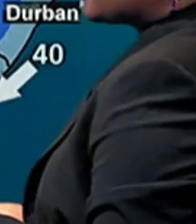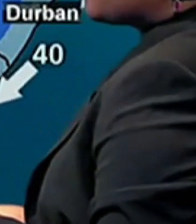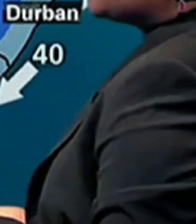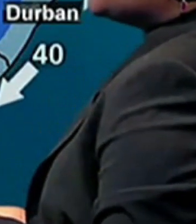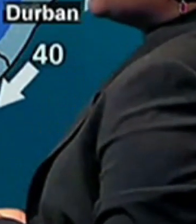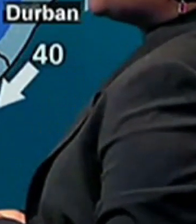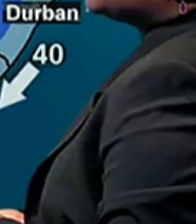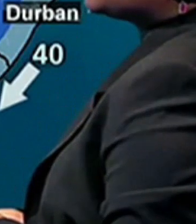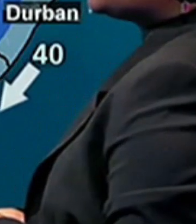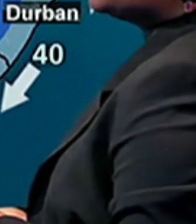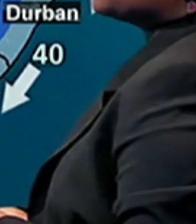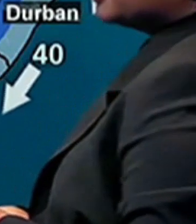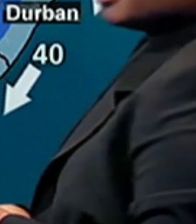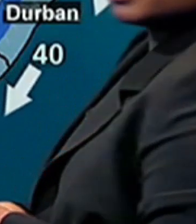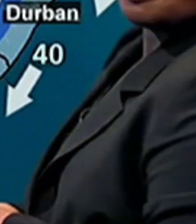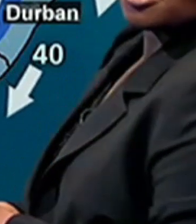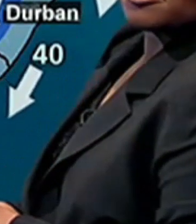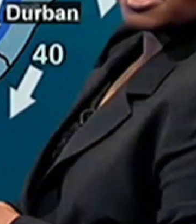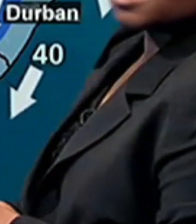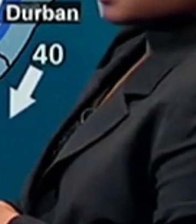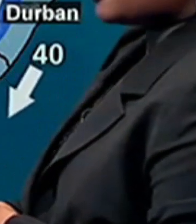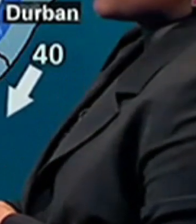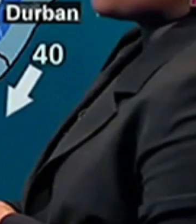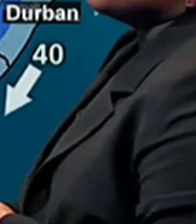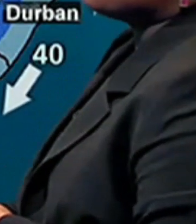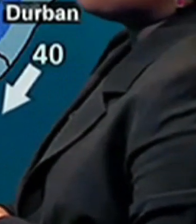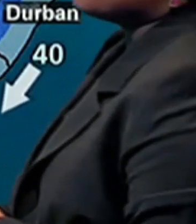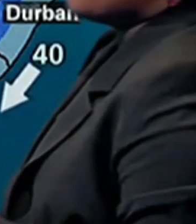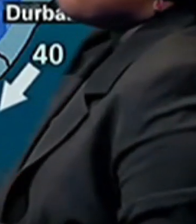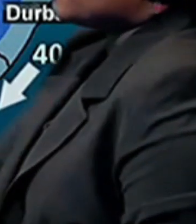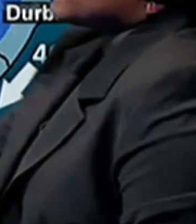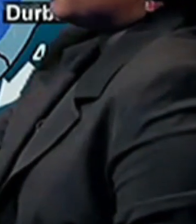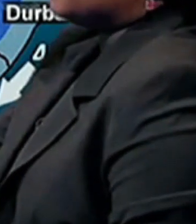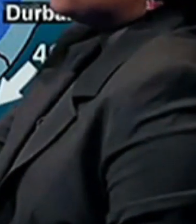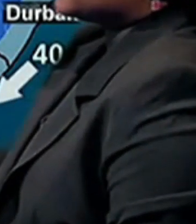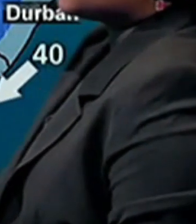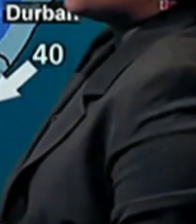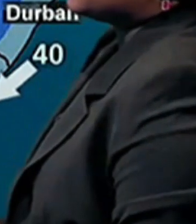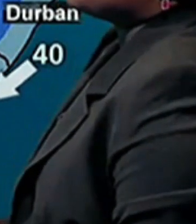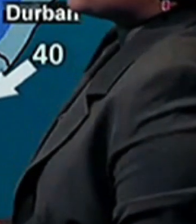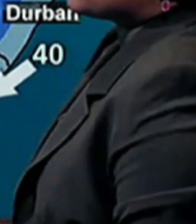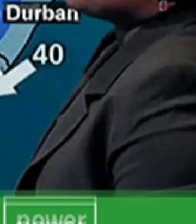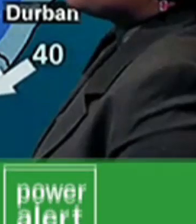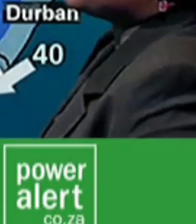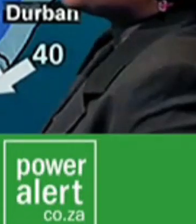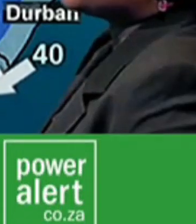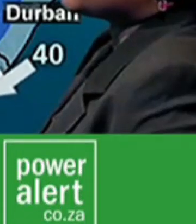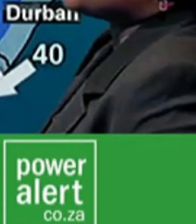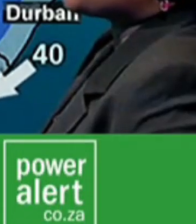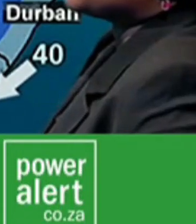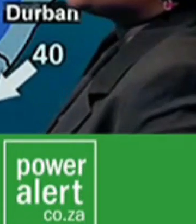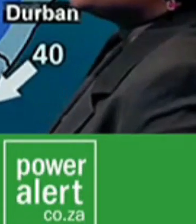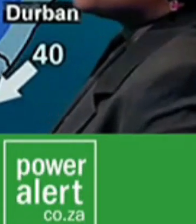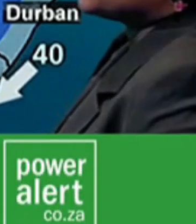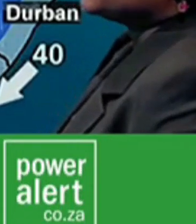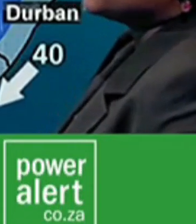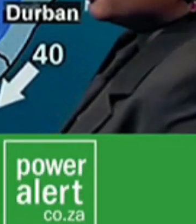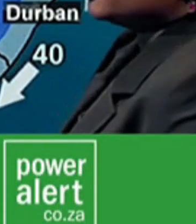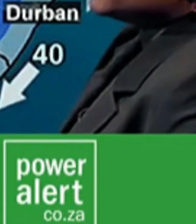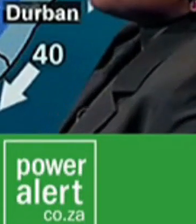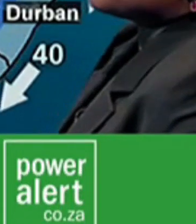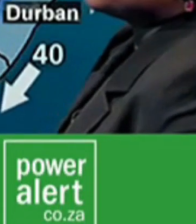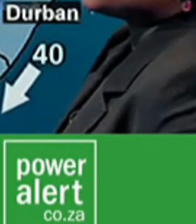ya ka KwaZulu-Natal le dikarolo dingwe tsa porofense ya ka kwa Limpopo mme go tla nna le masarasarana a pula ka kwa porofense ya ka kwa Northwest le dikarolo